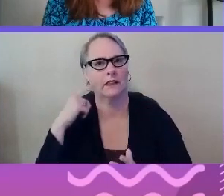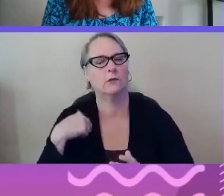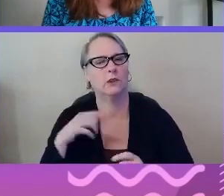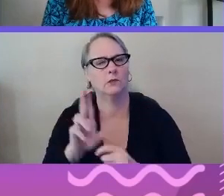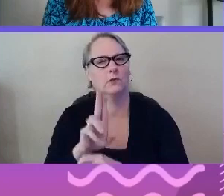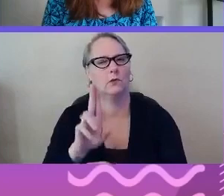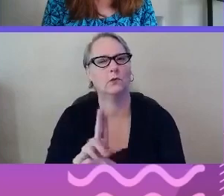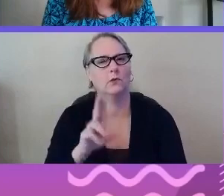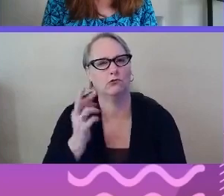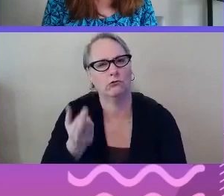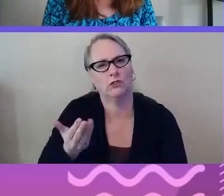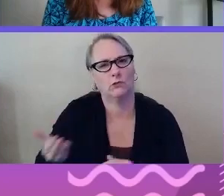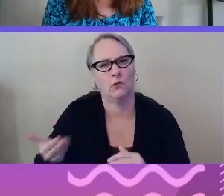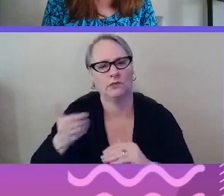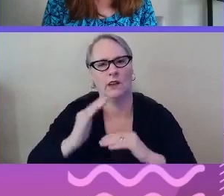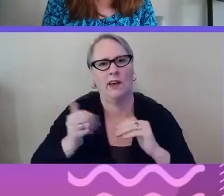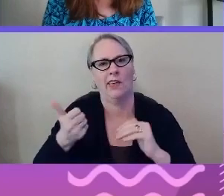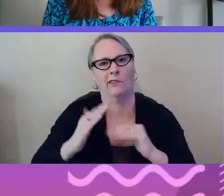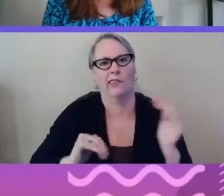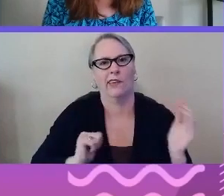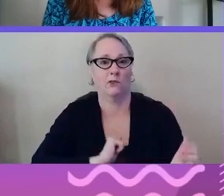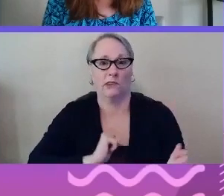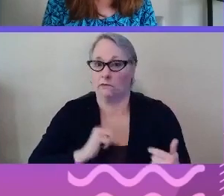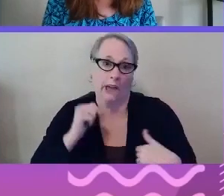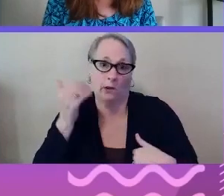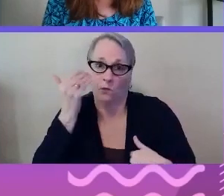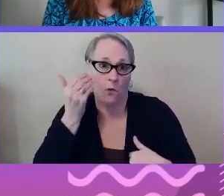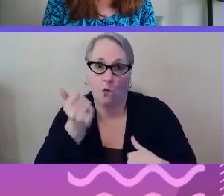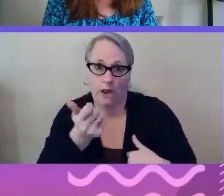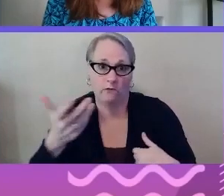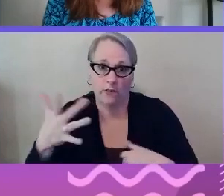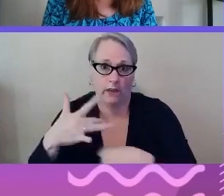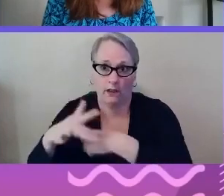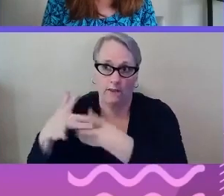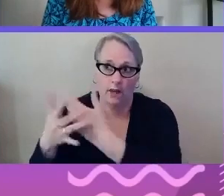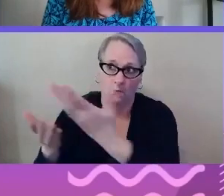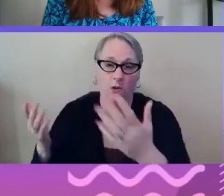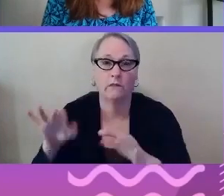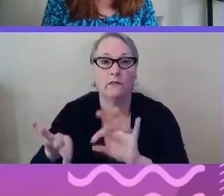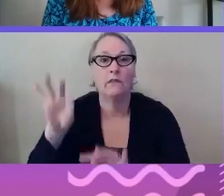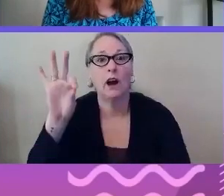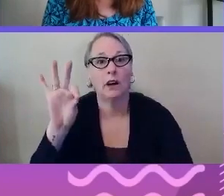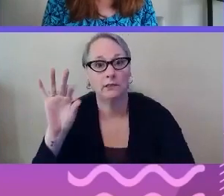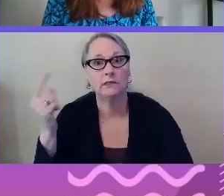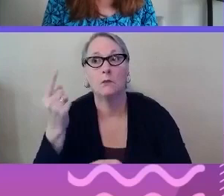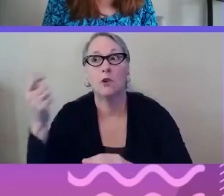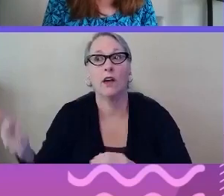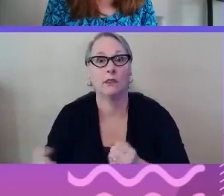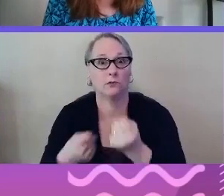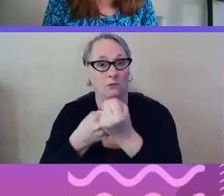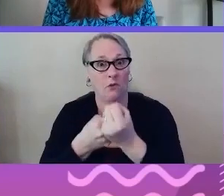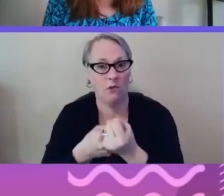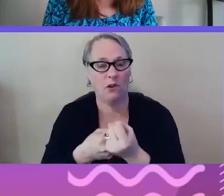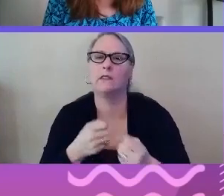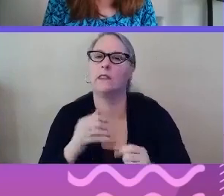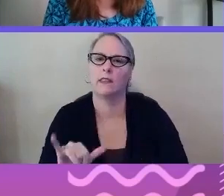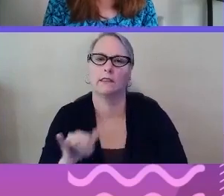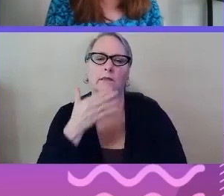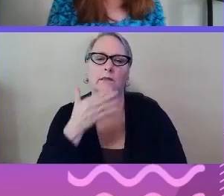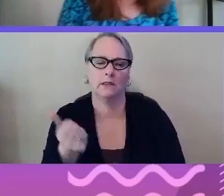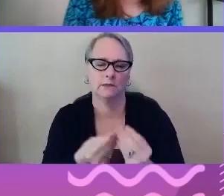resources outside of ourselves, because I don't always know everything that's out there. And so finding someone else to help support that, I think, is sometimes the best